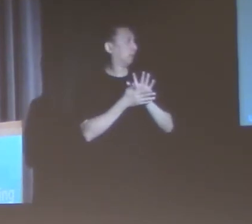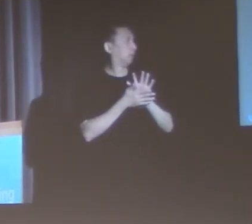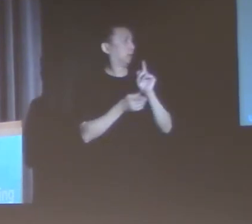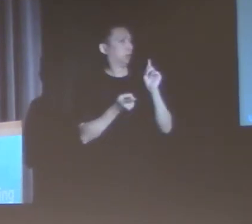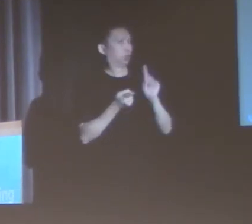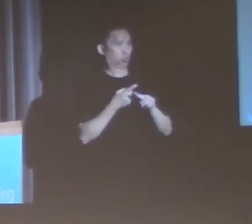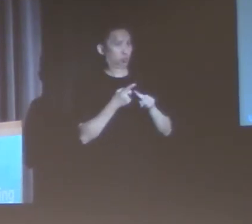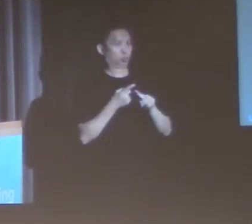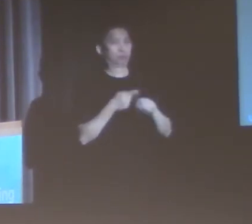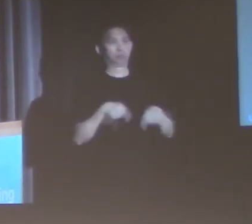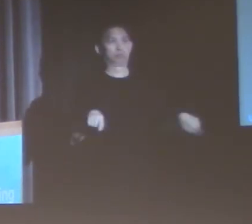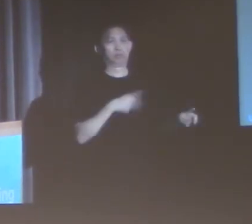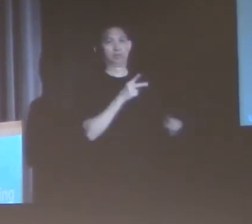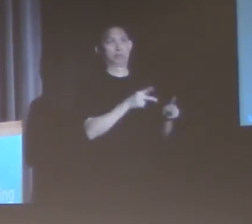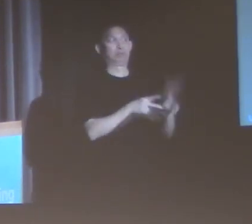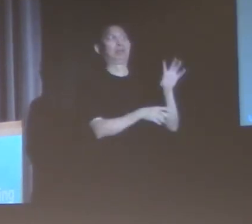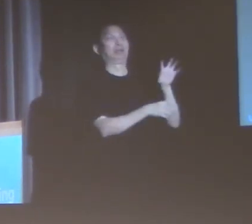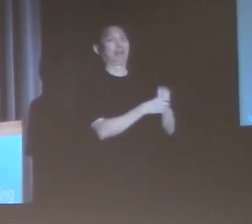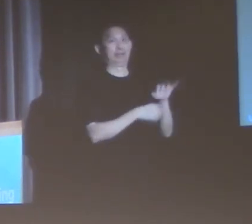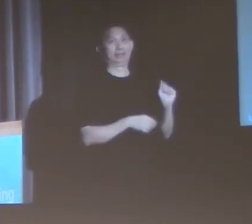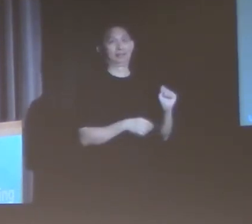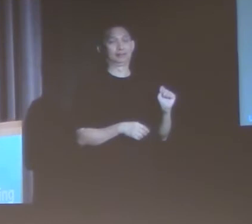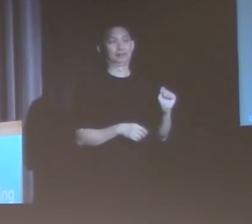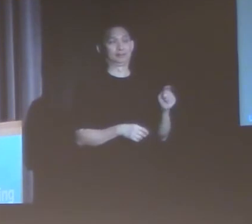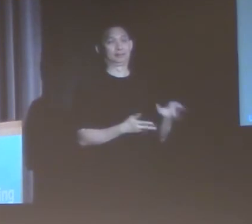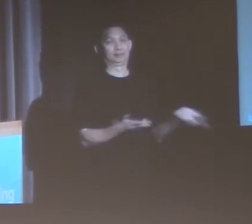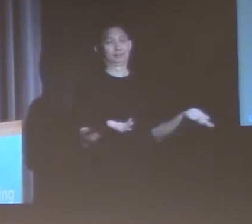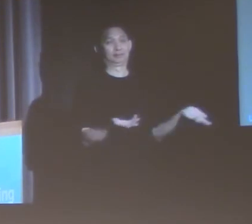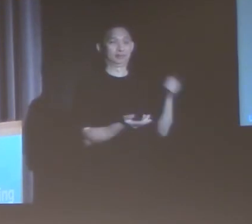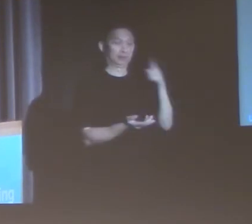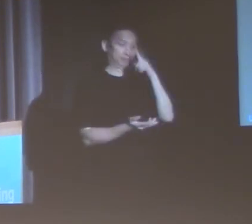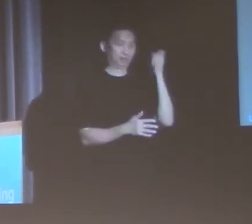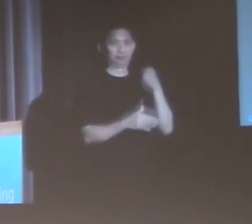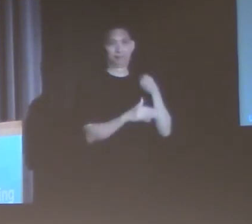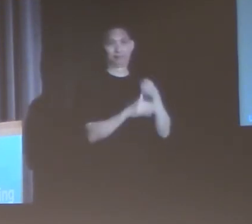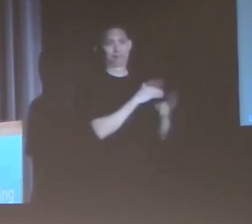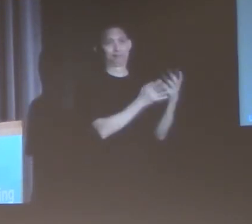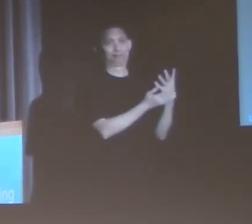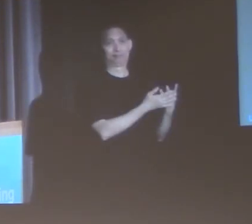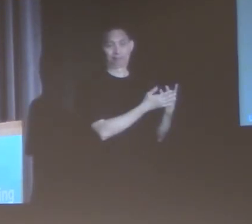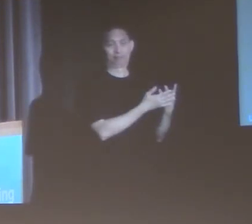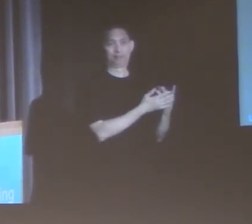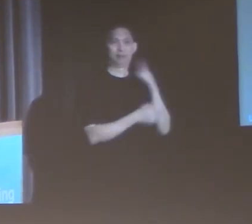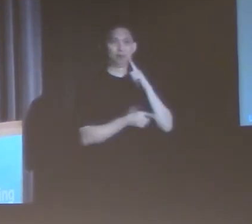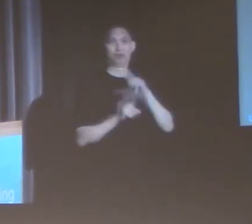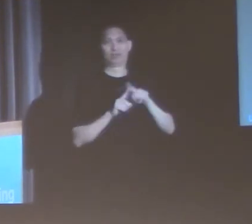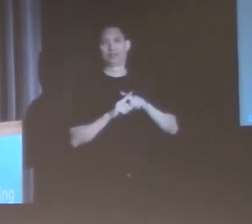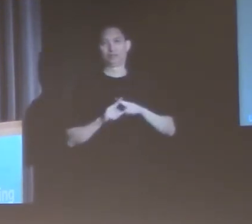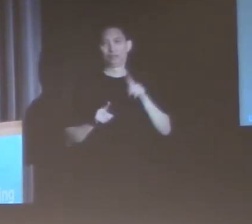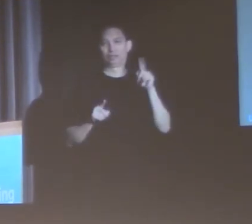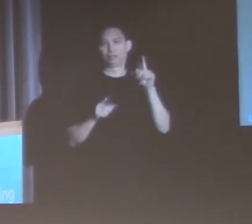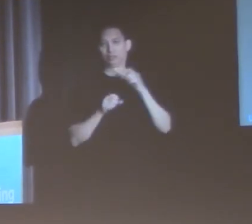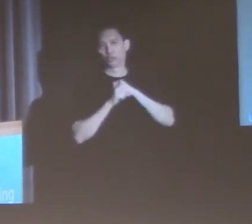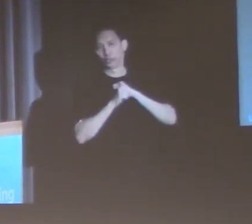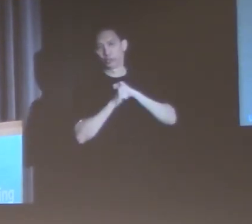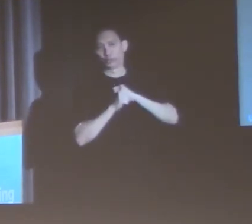the people who are in the film, because for different security reasons.